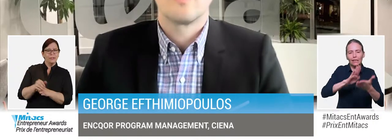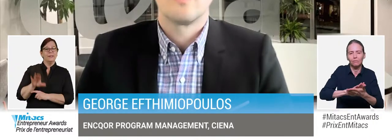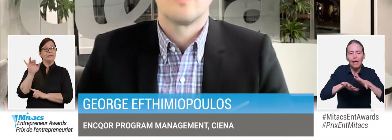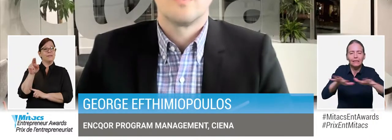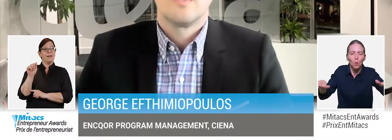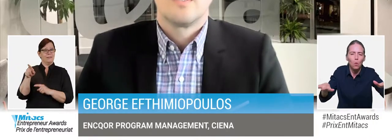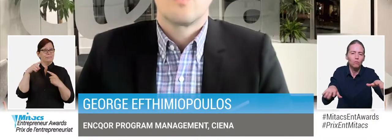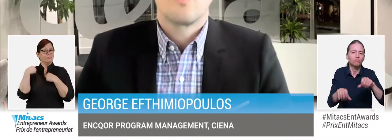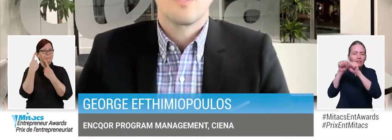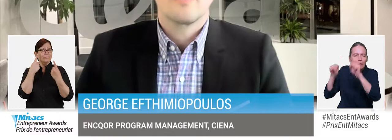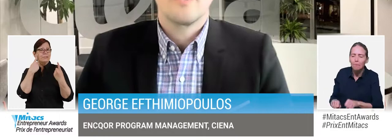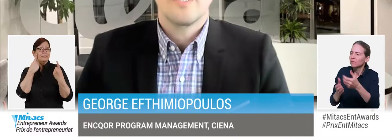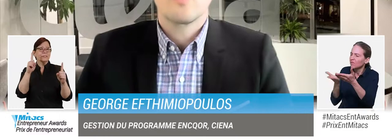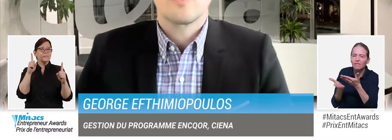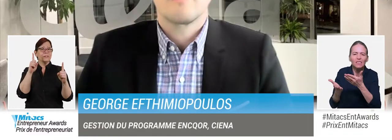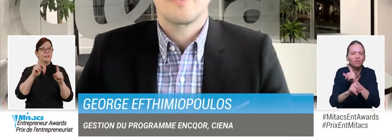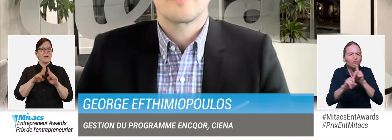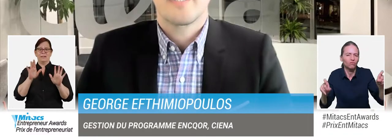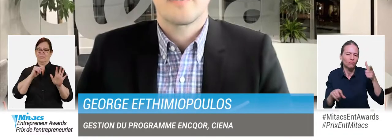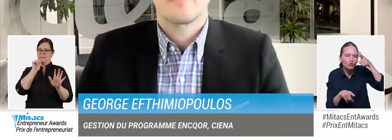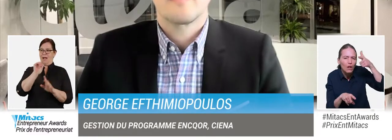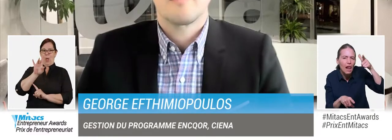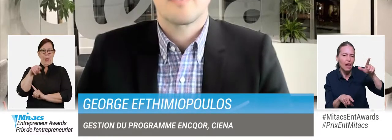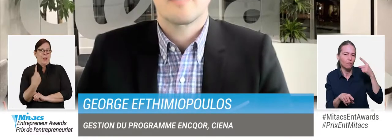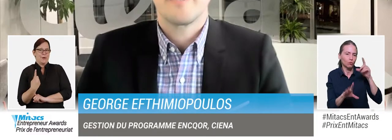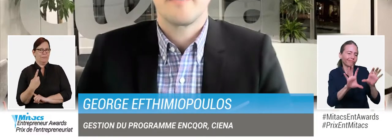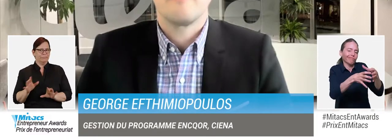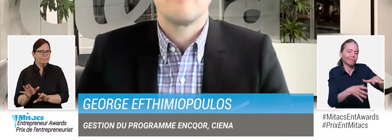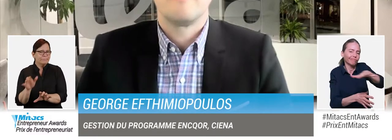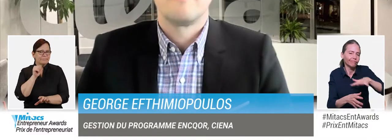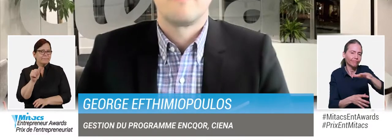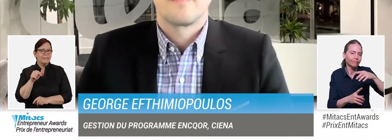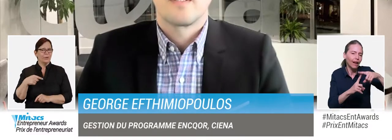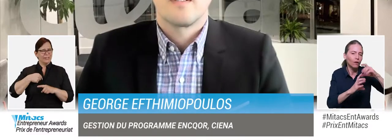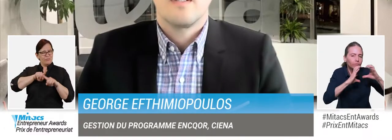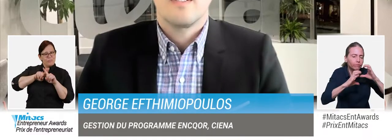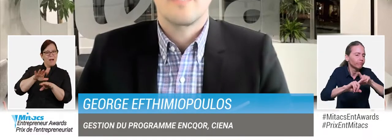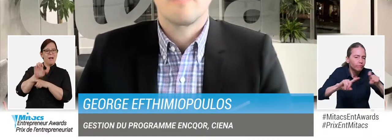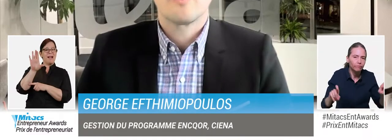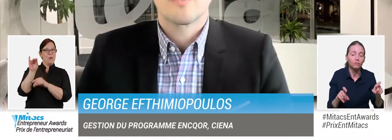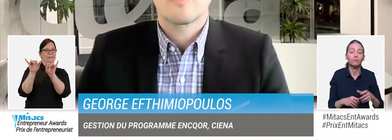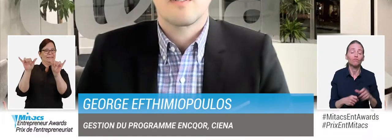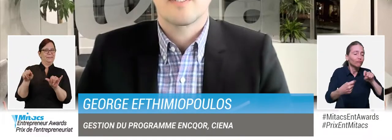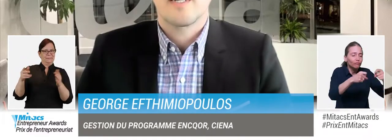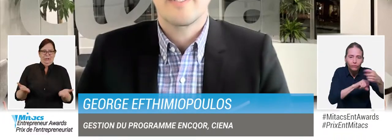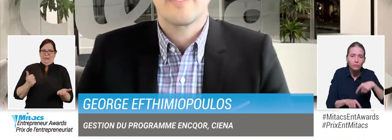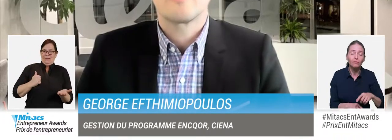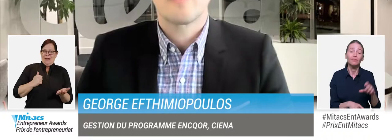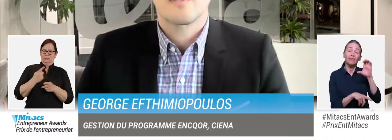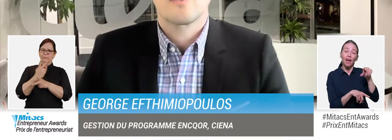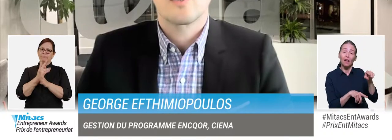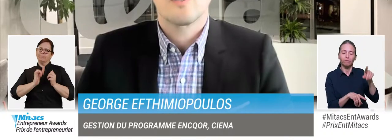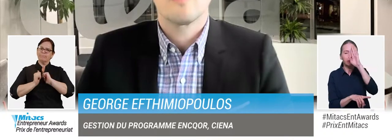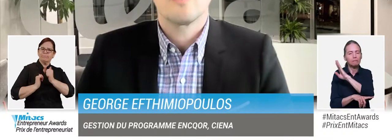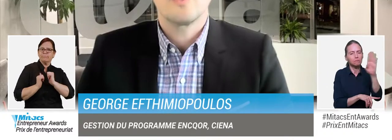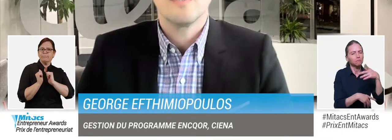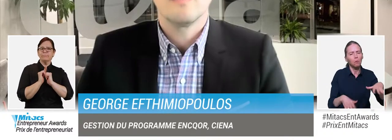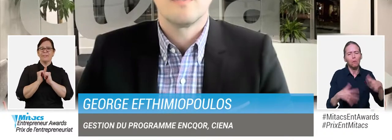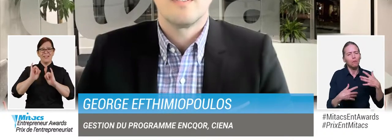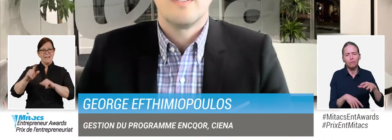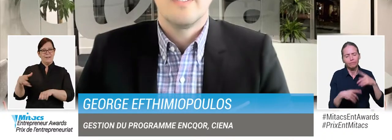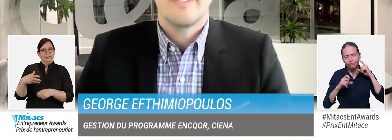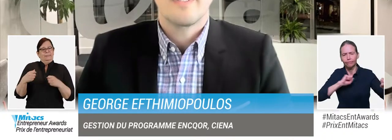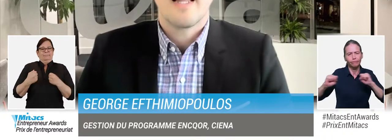alone. We rely on an ecosystem here in Canada to help us stay competitive. It enables us to stay on the cutting edge of technological